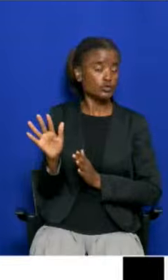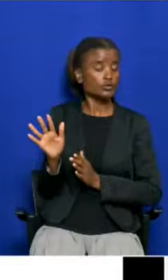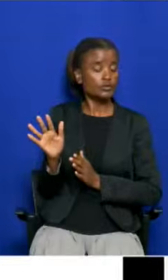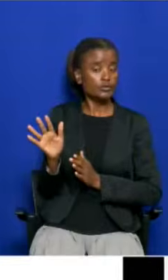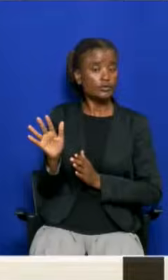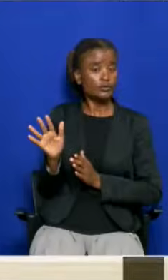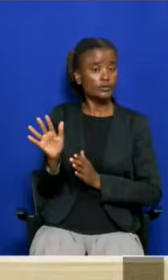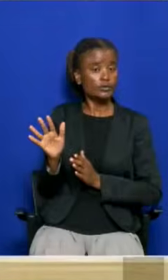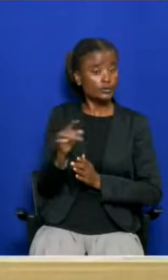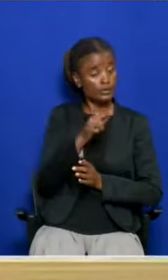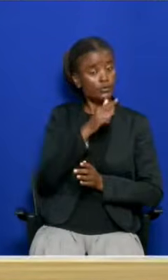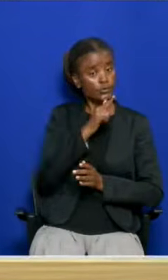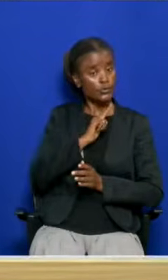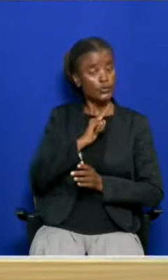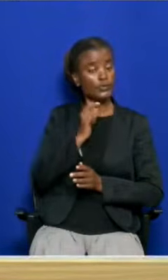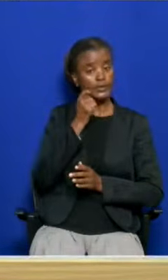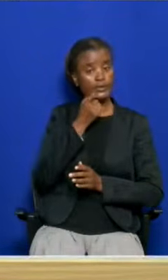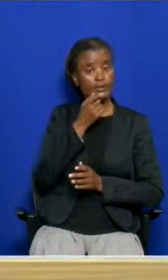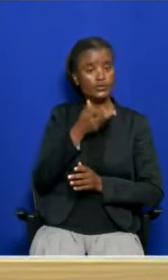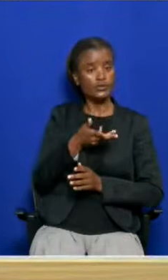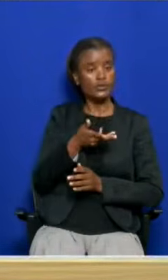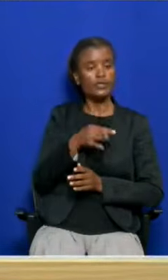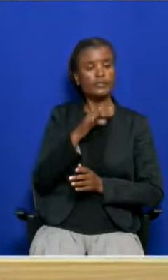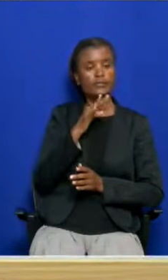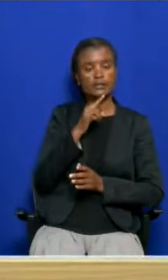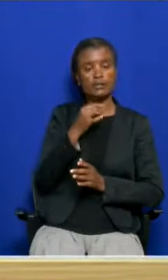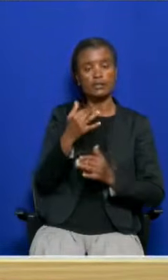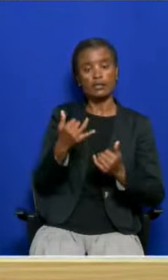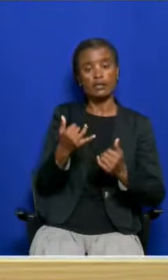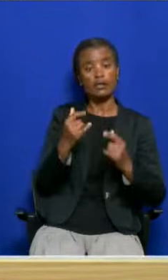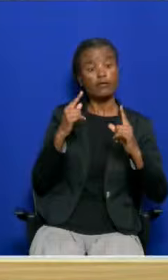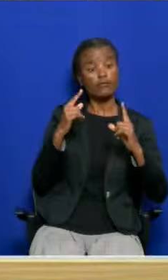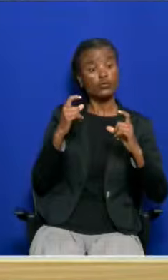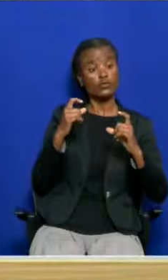he was making a follow-up on the photos that he sent me.